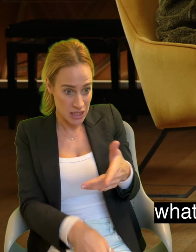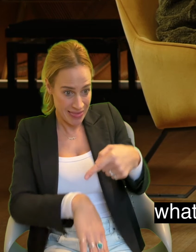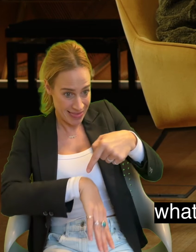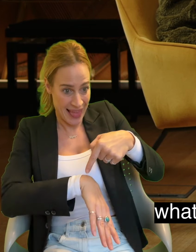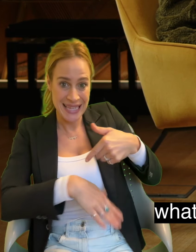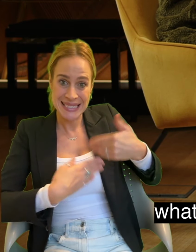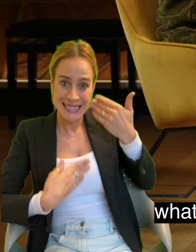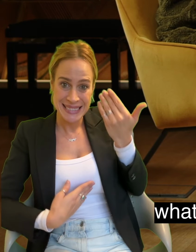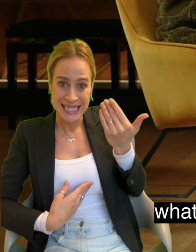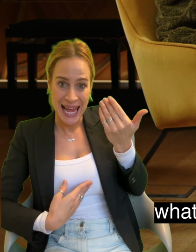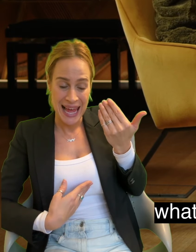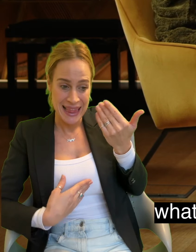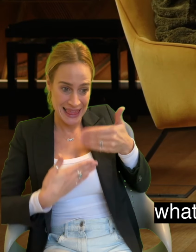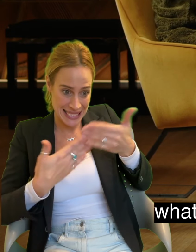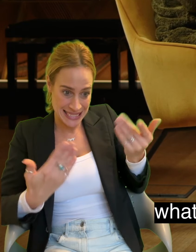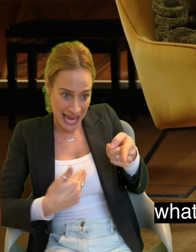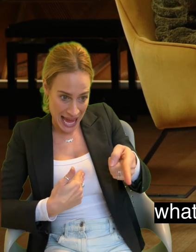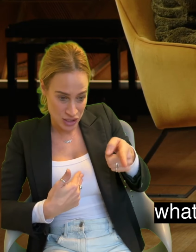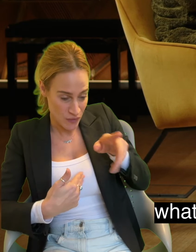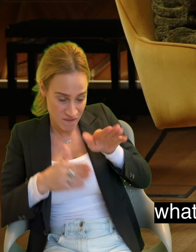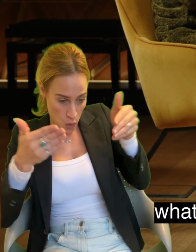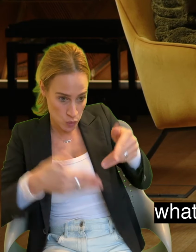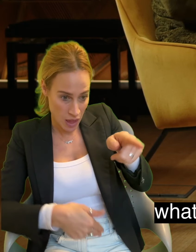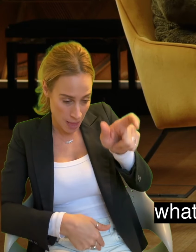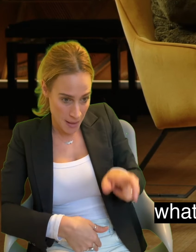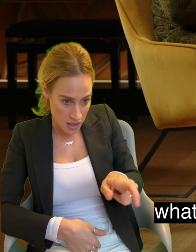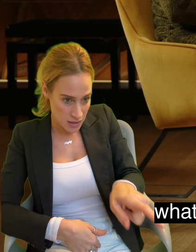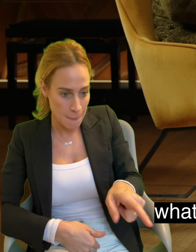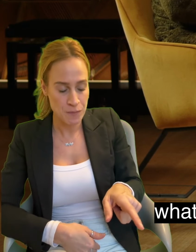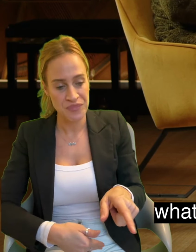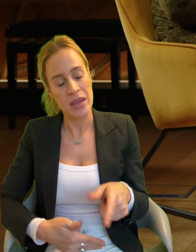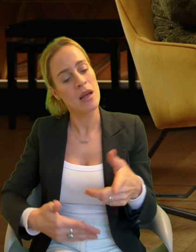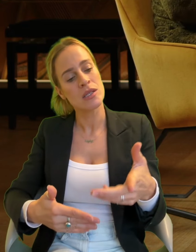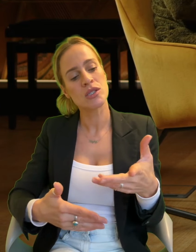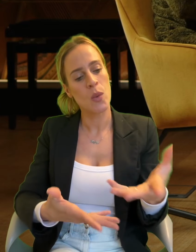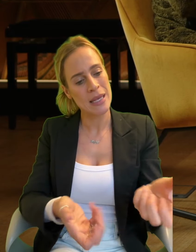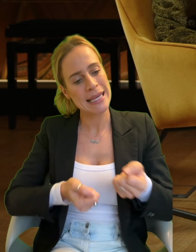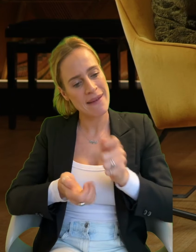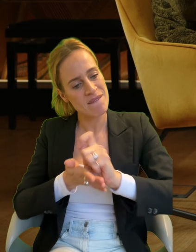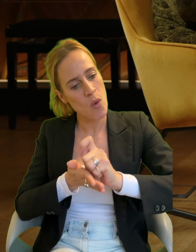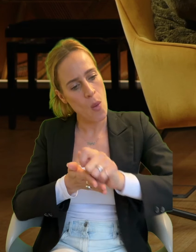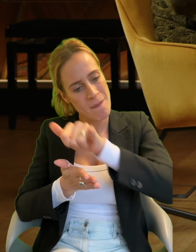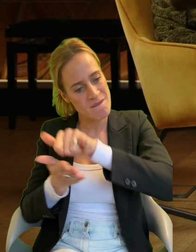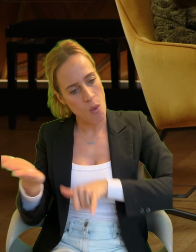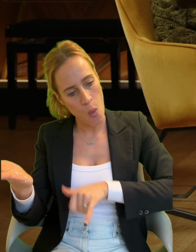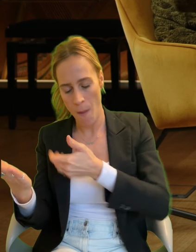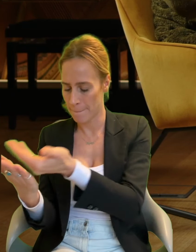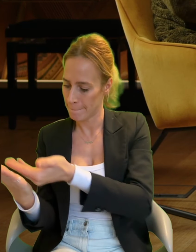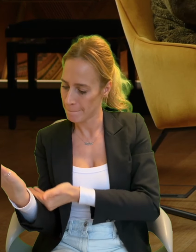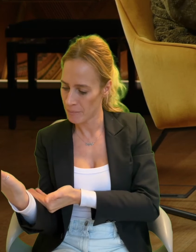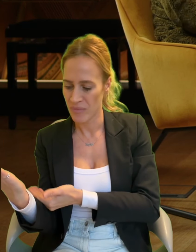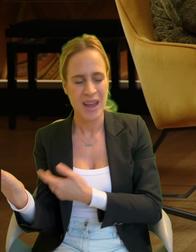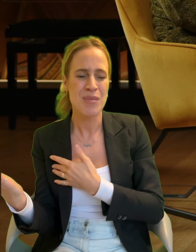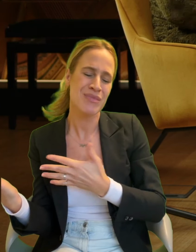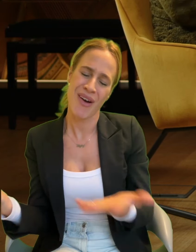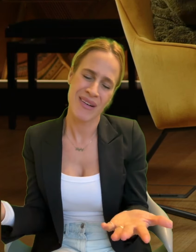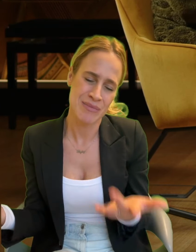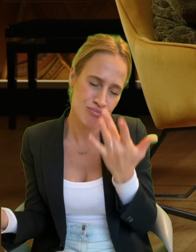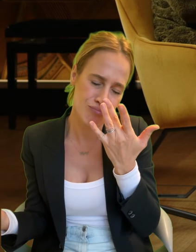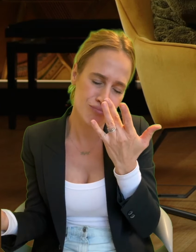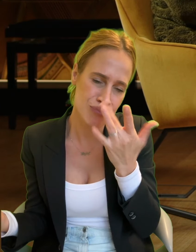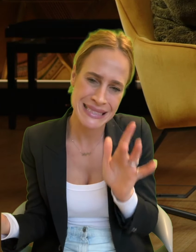I mean, I'm going to do what that. I would normally do is, obviously, I get a form of somebody. I'm not stupid. I'm not going to pretend that disability doesn't